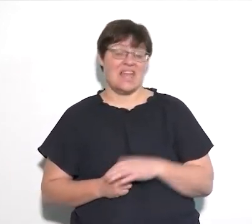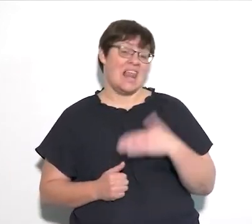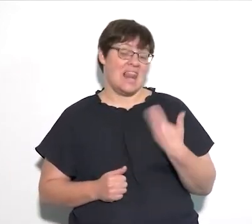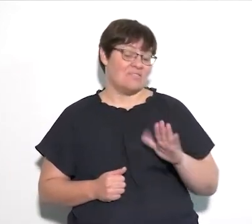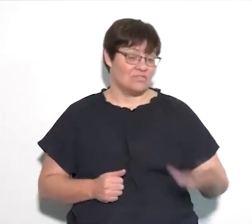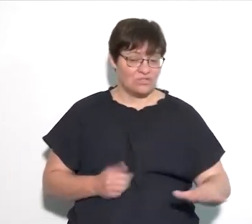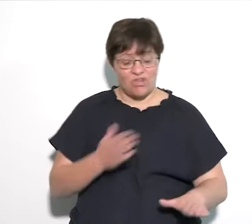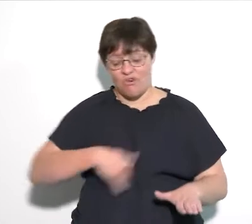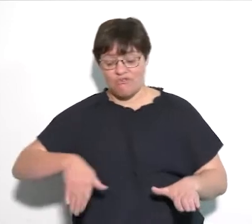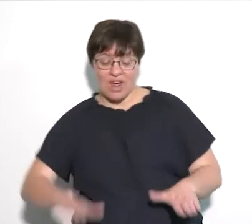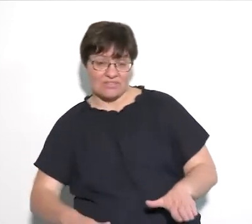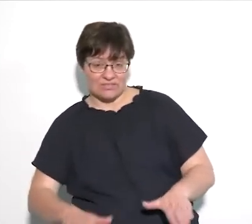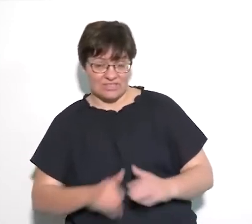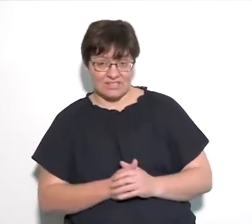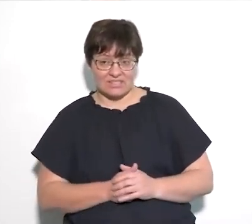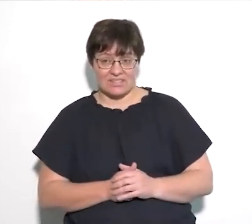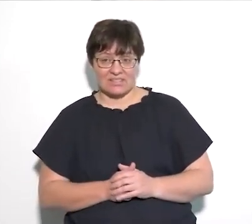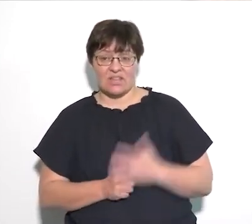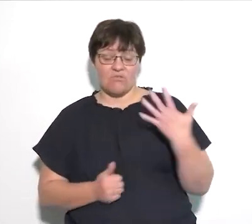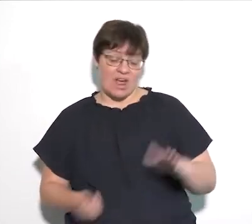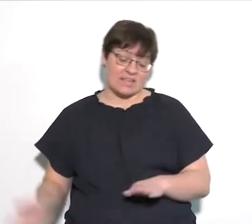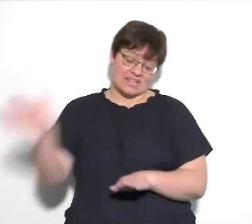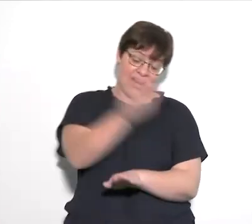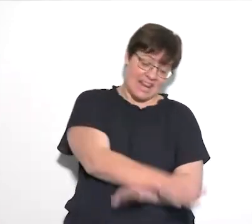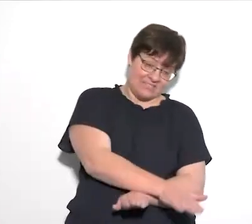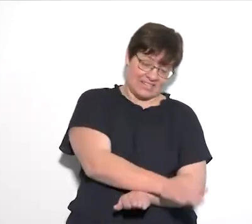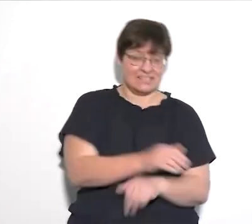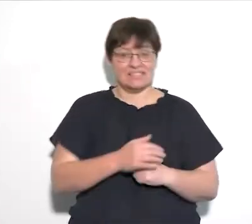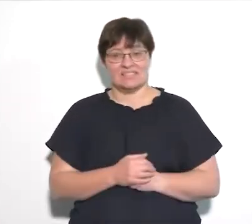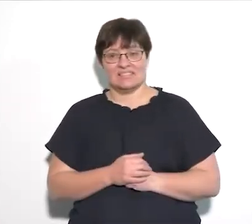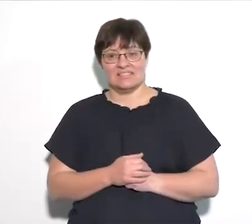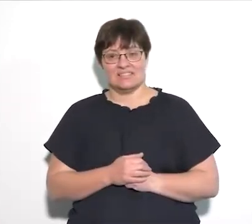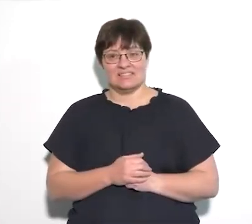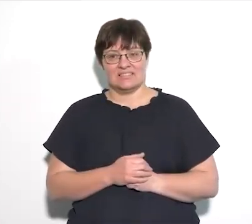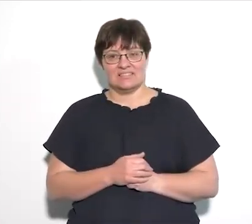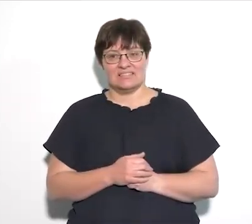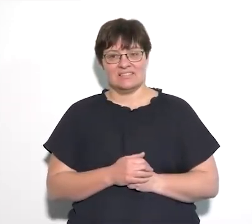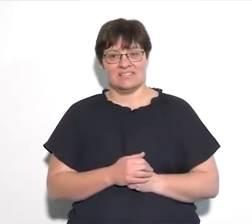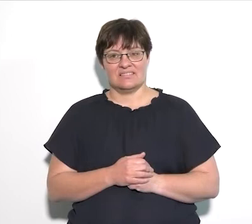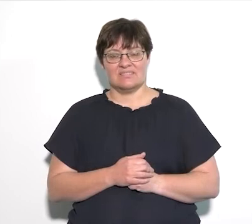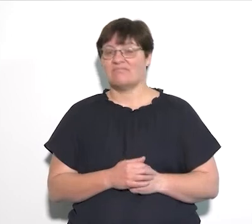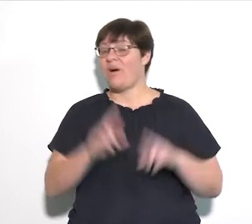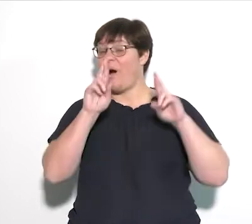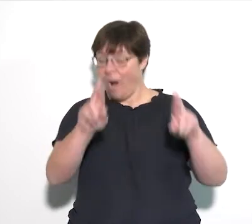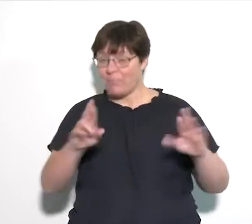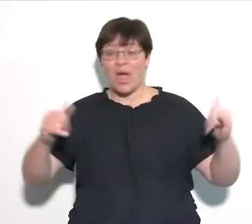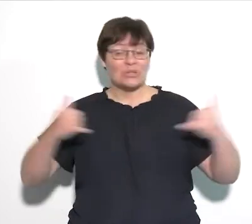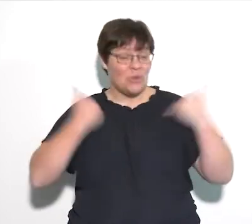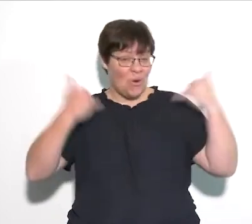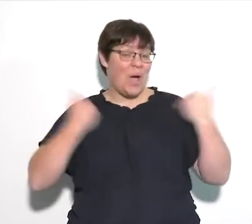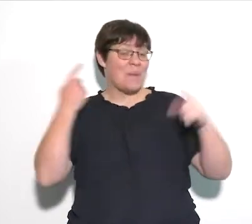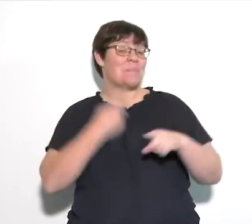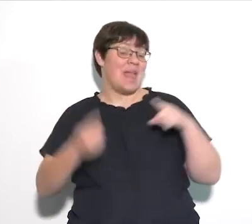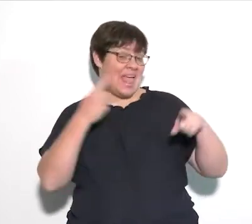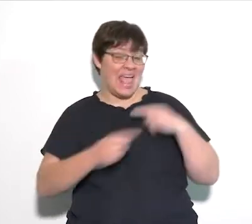Left foot, right hand, left hand. I hope you had lots of fun